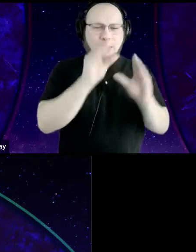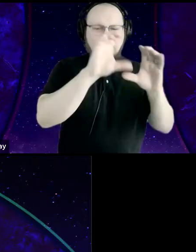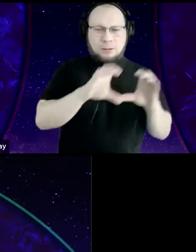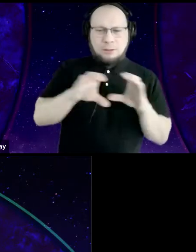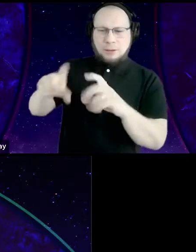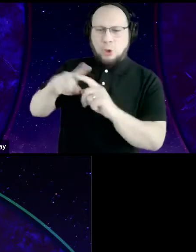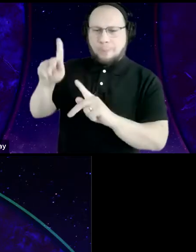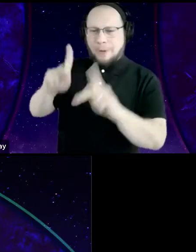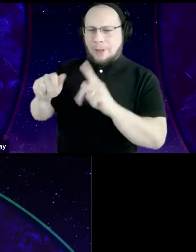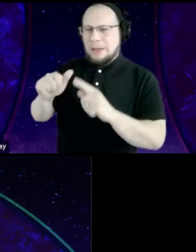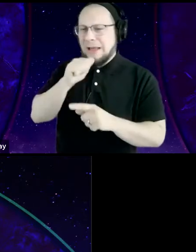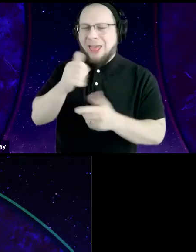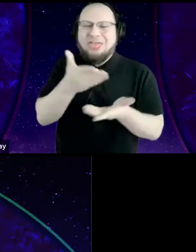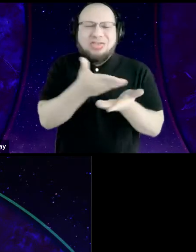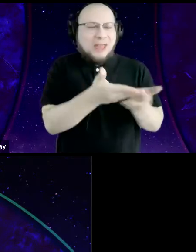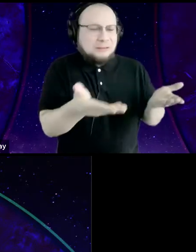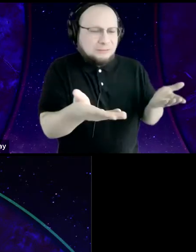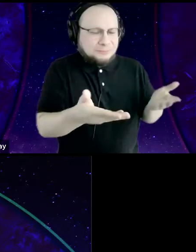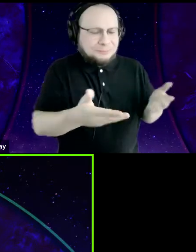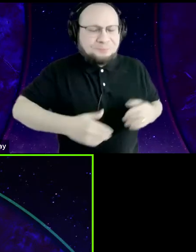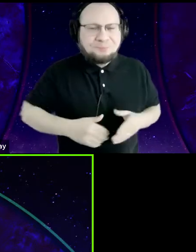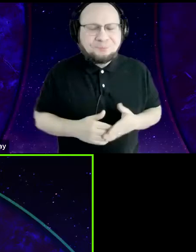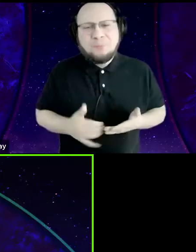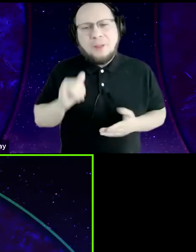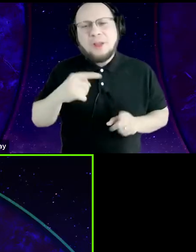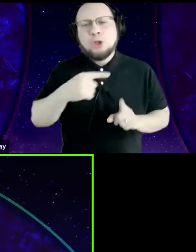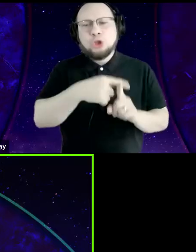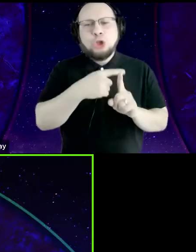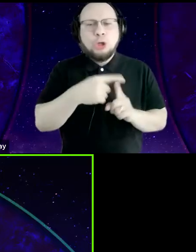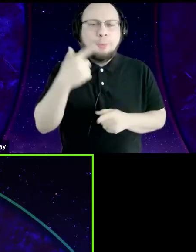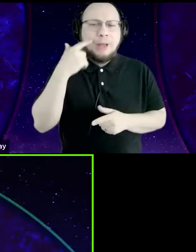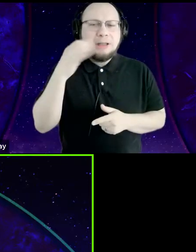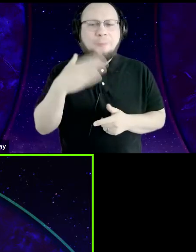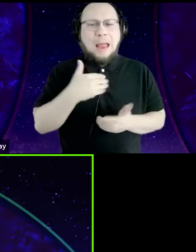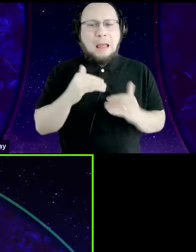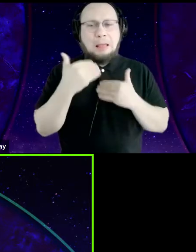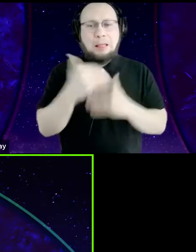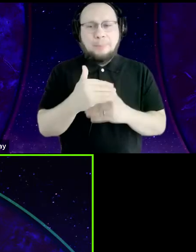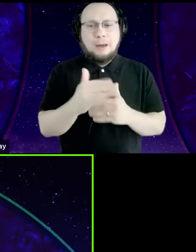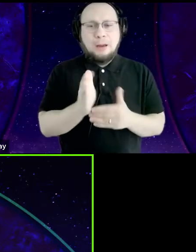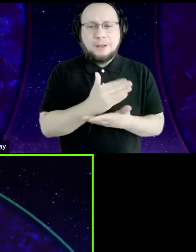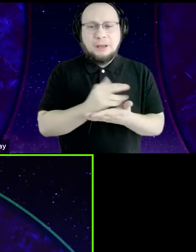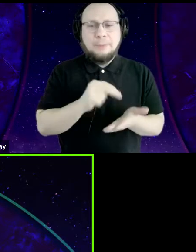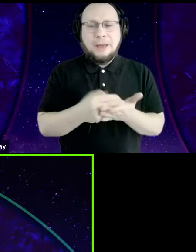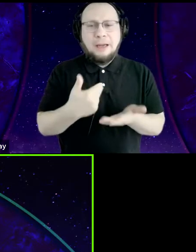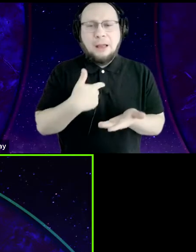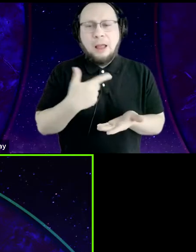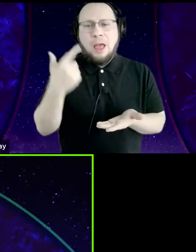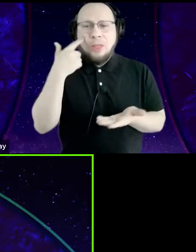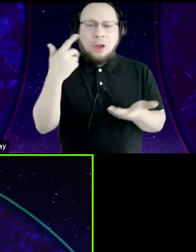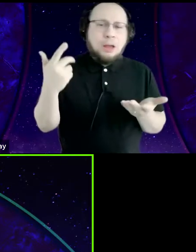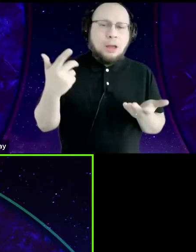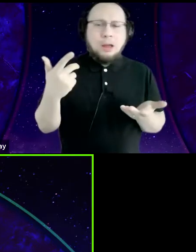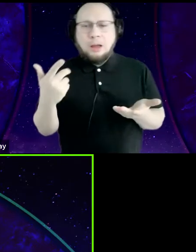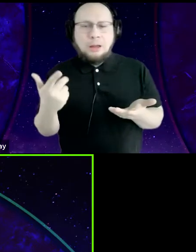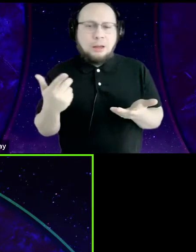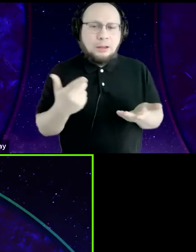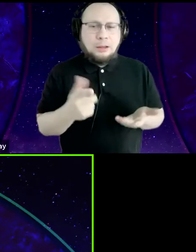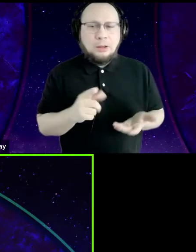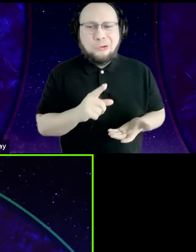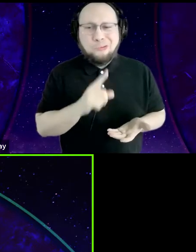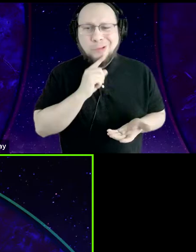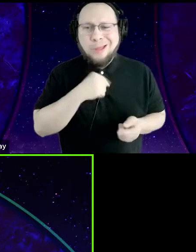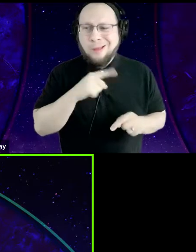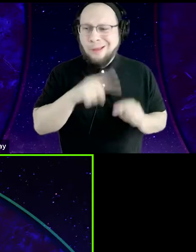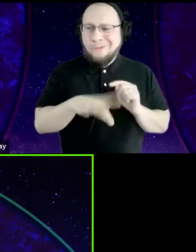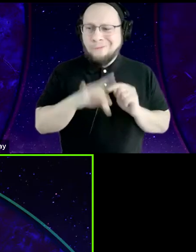Mm-hmm. And so that was great. And though, because of the limited budget, it then reduced me to, oh, like, I can't actually find Black people who